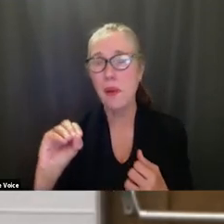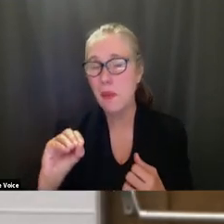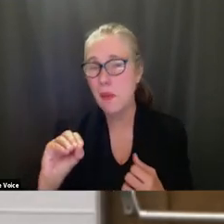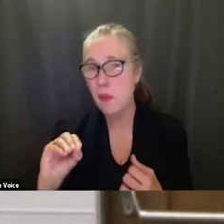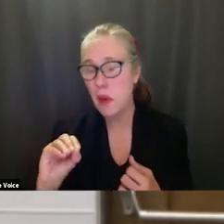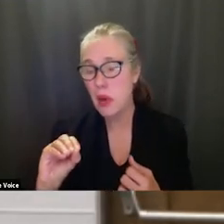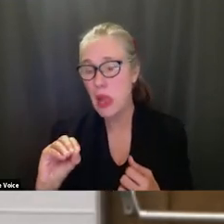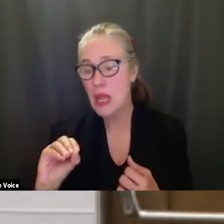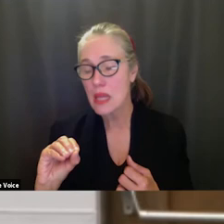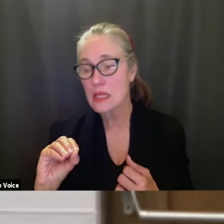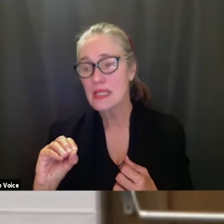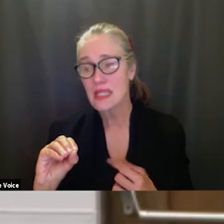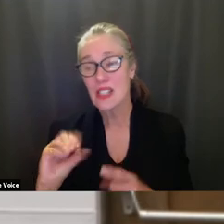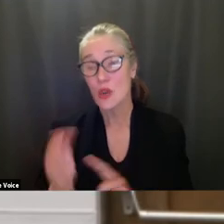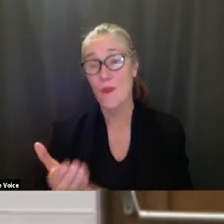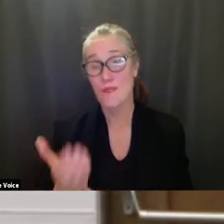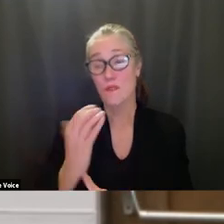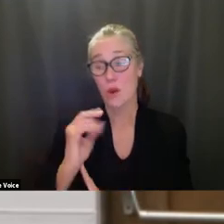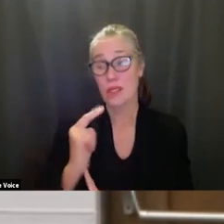to